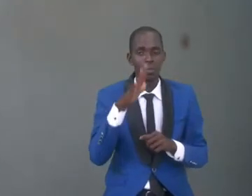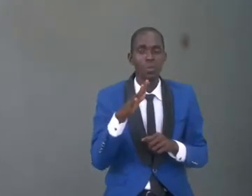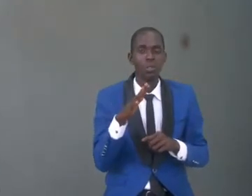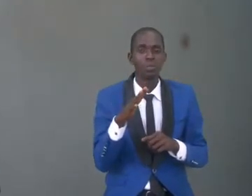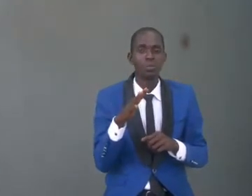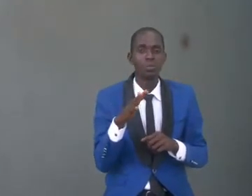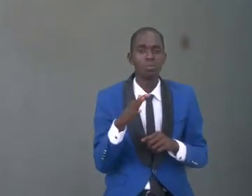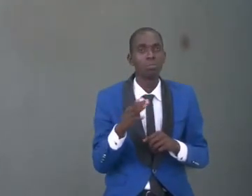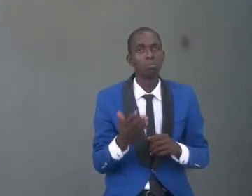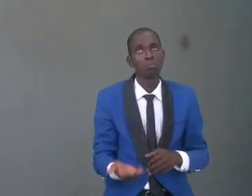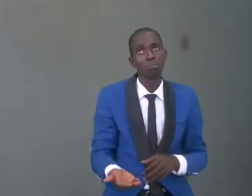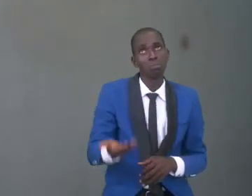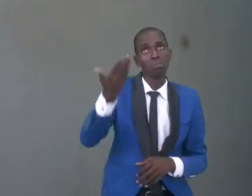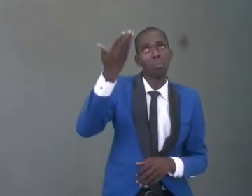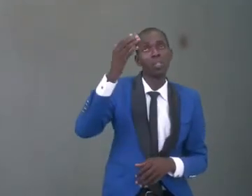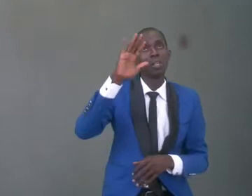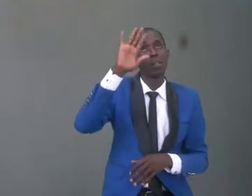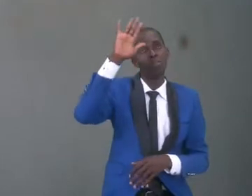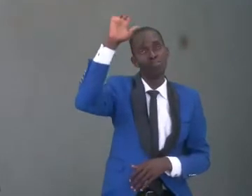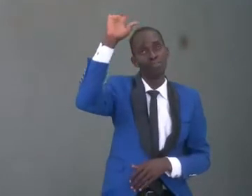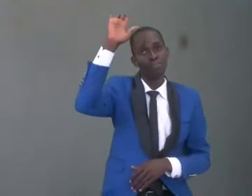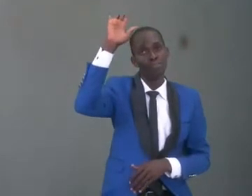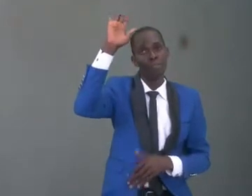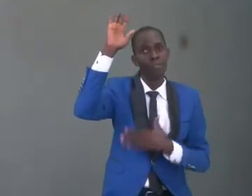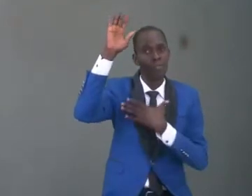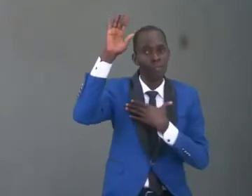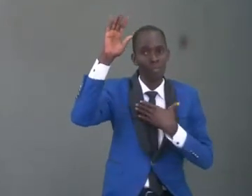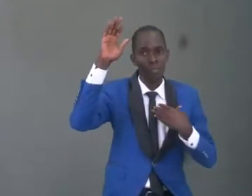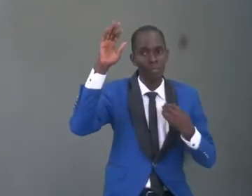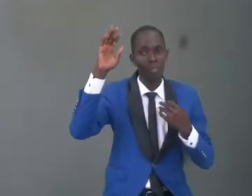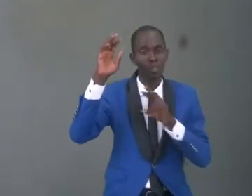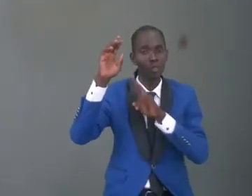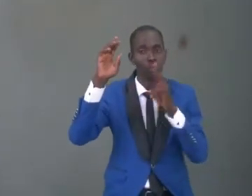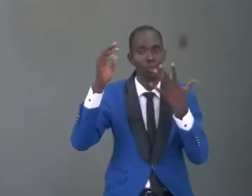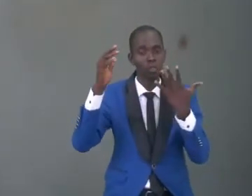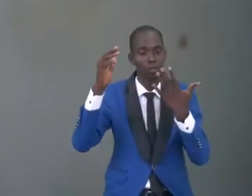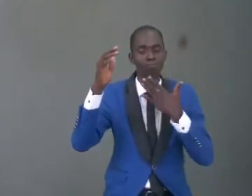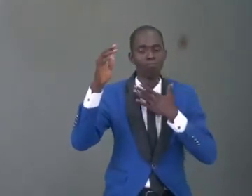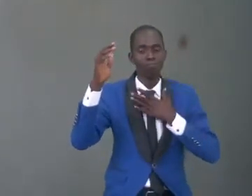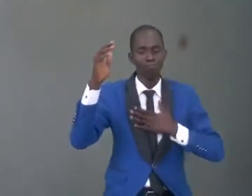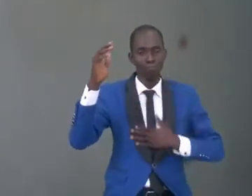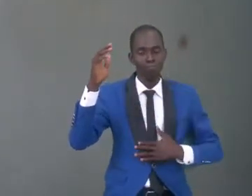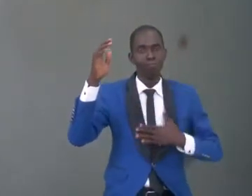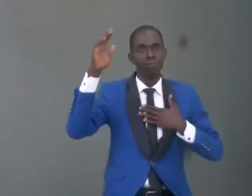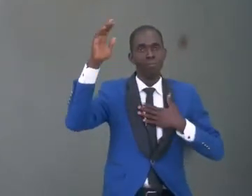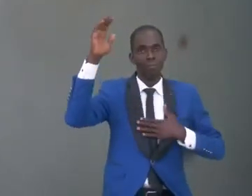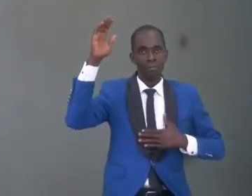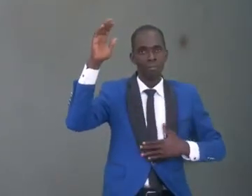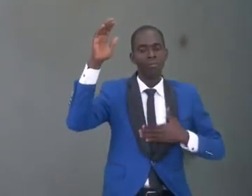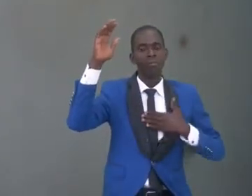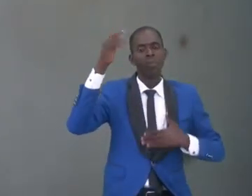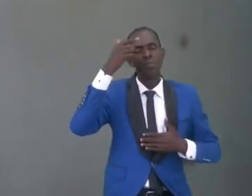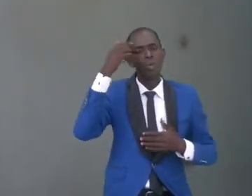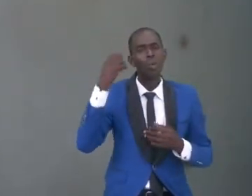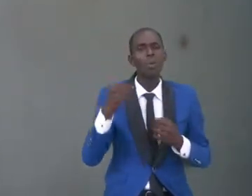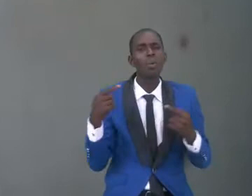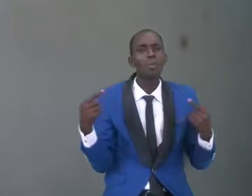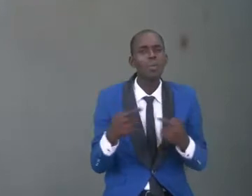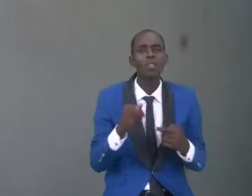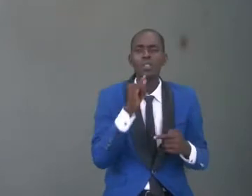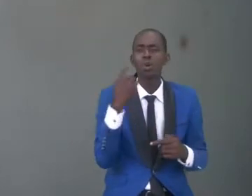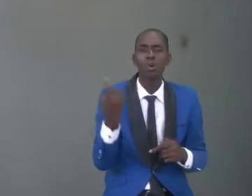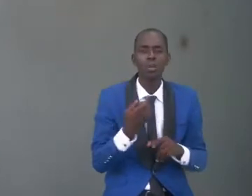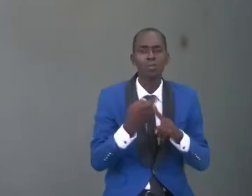I raise my hand up and I use this hand to do like this. Because the pain is always from the